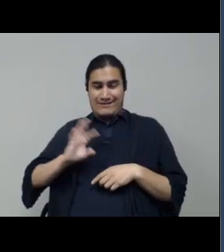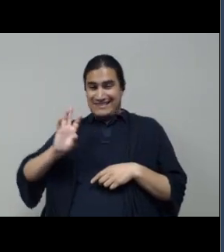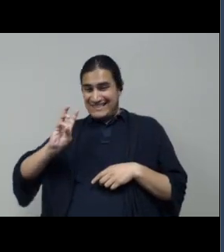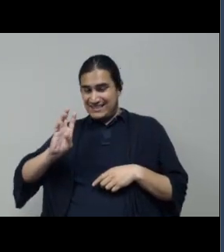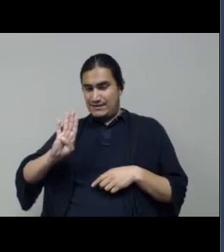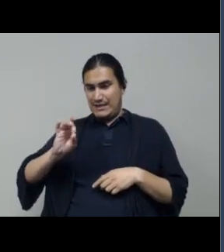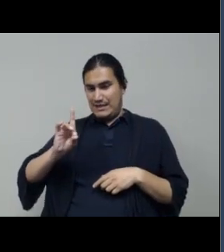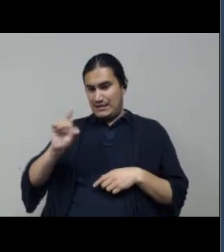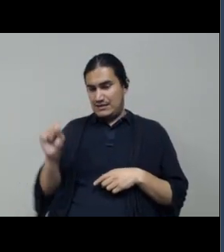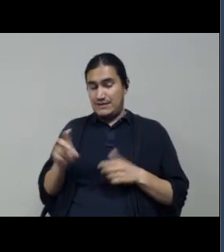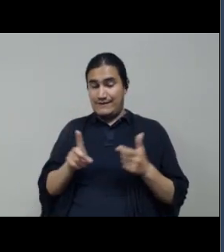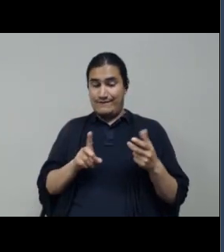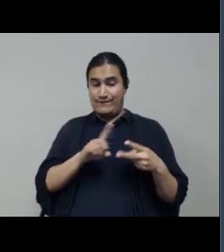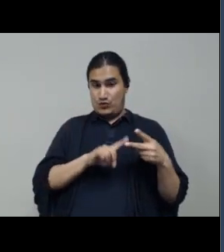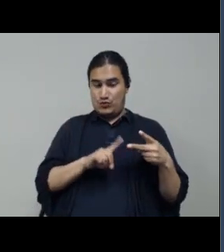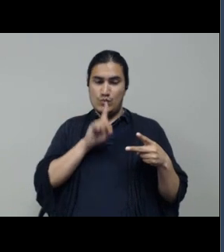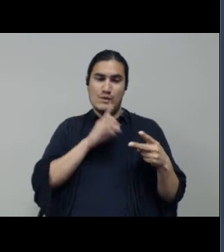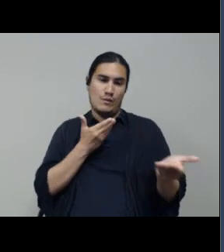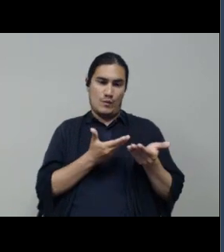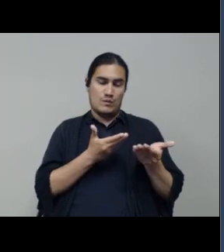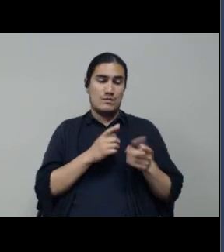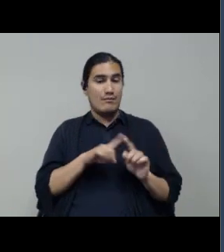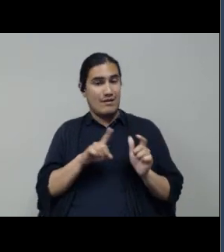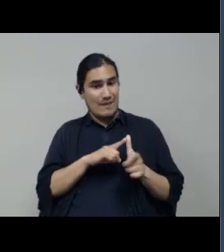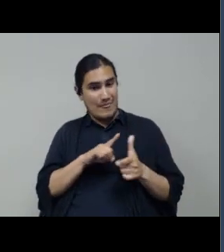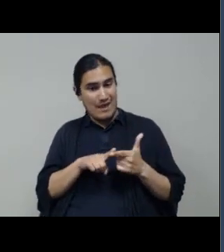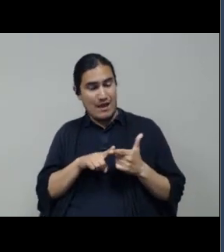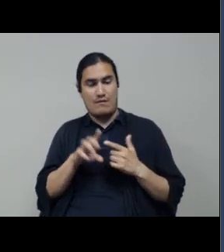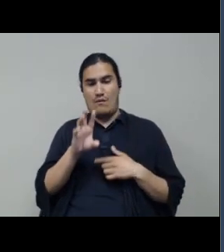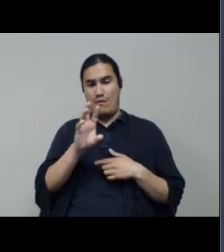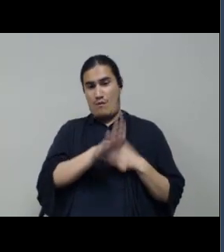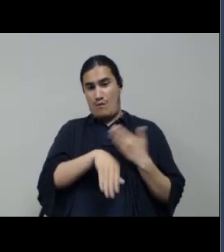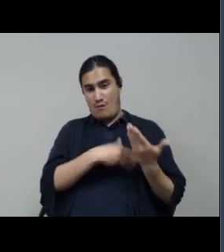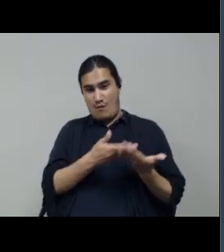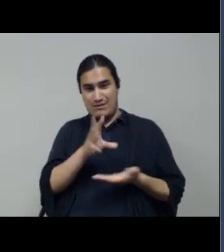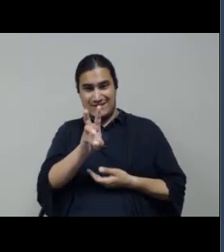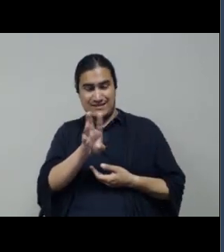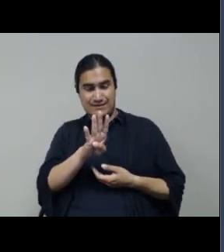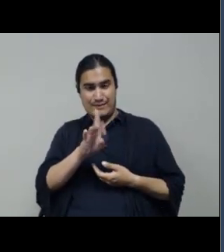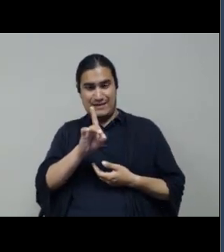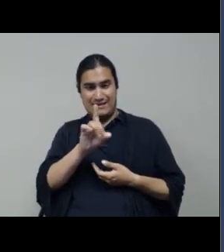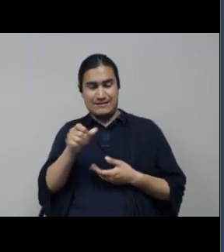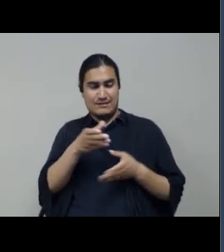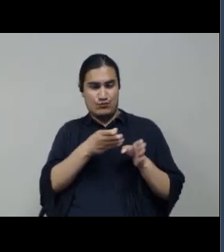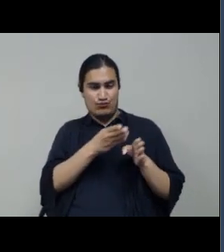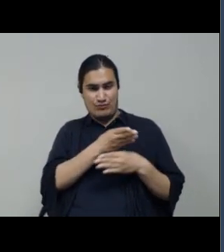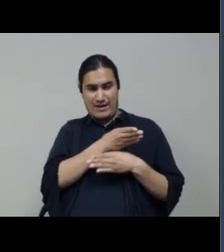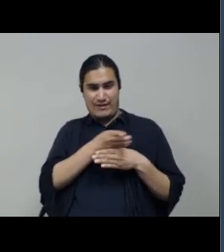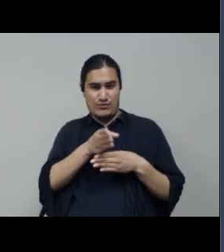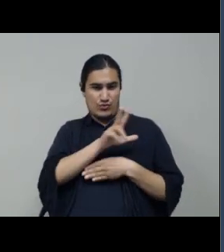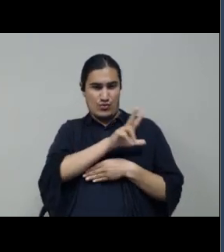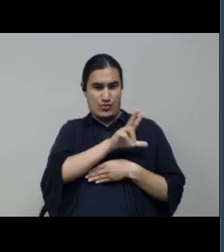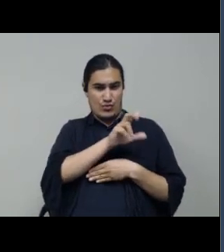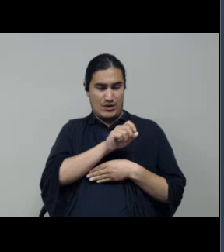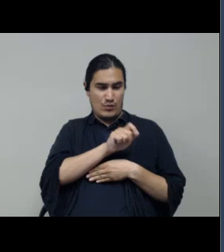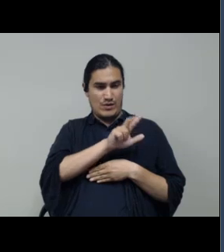The first 2 were very close, but then all six of the bids, they range from 30.3 up